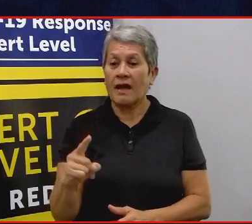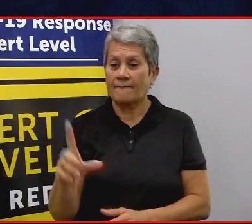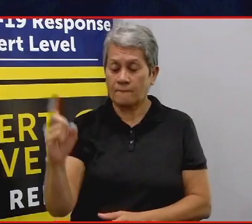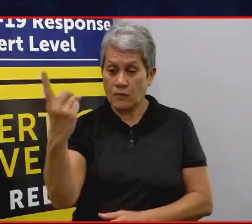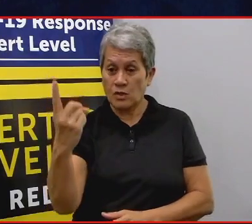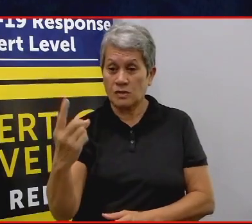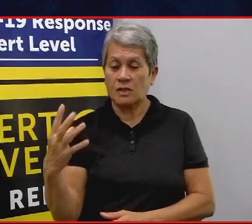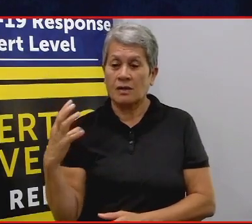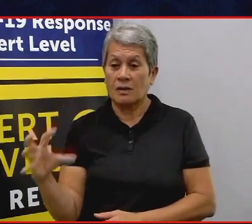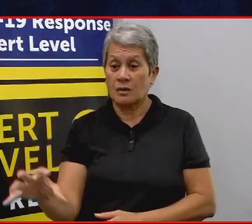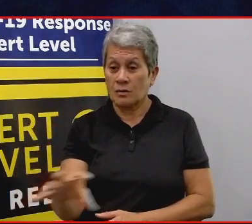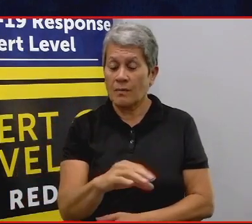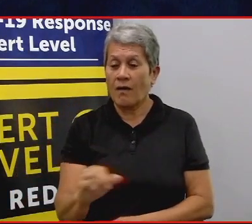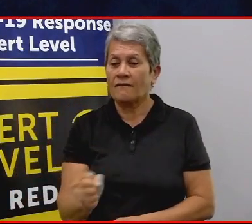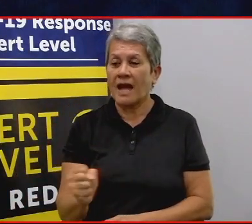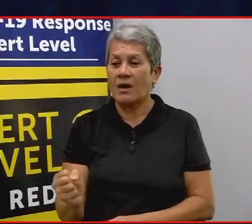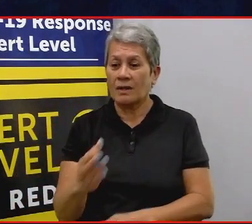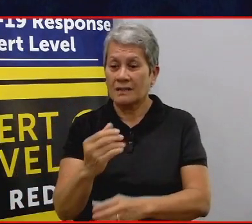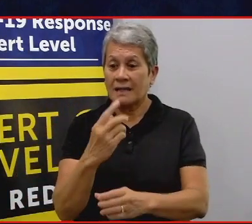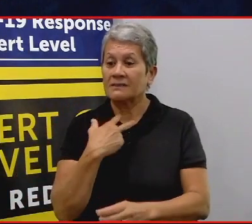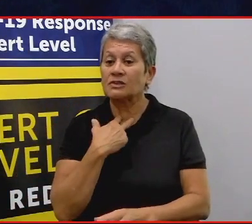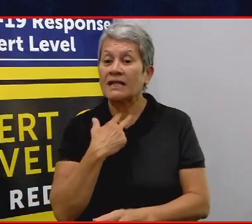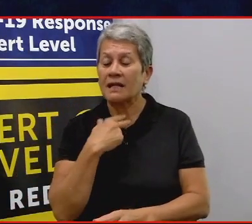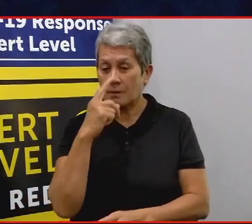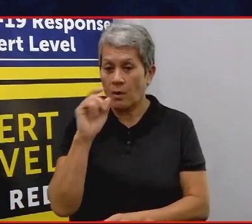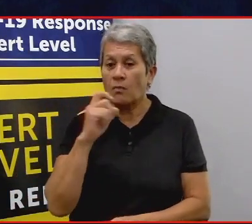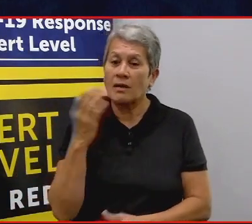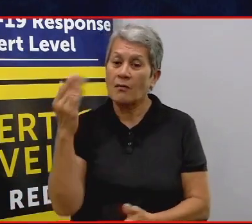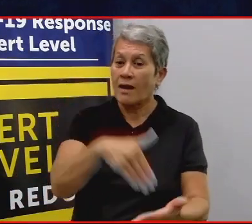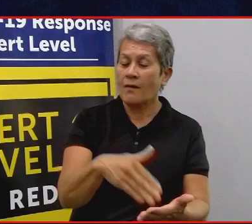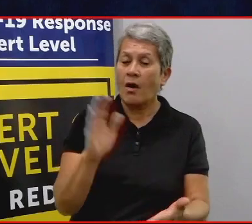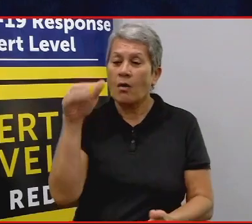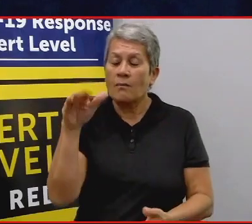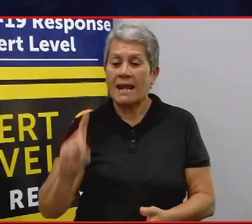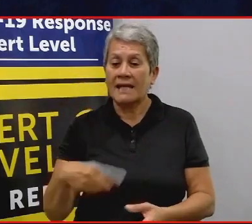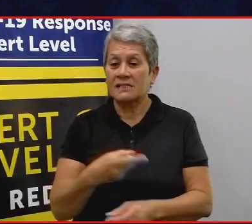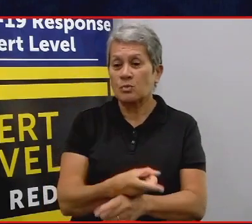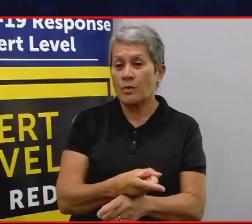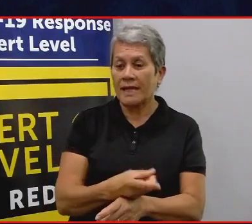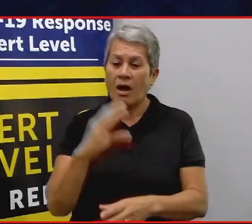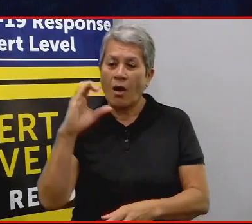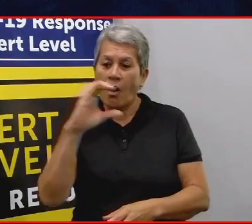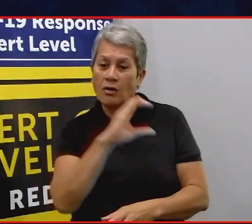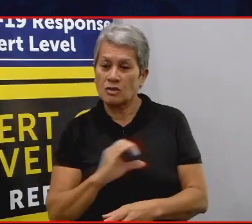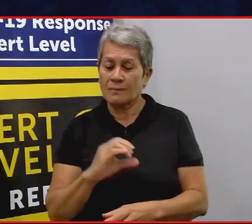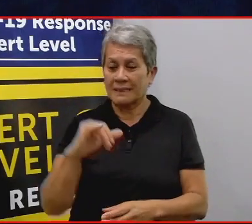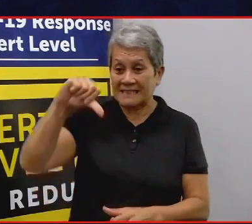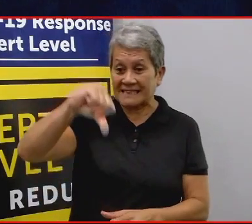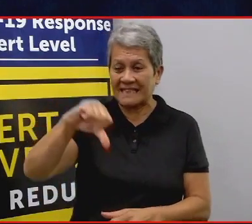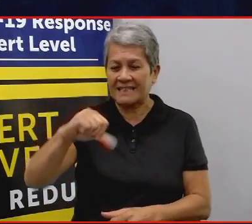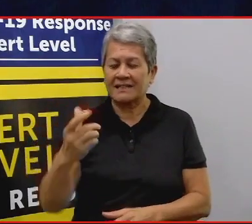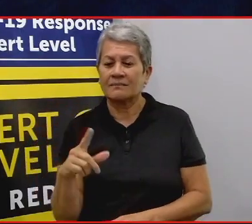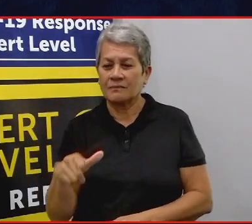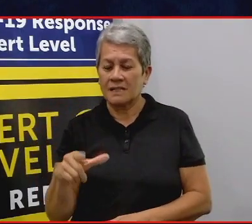our stranded people will arrive home on Wednesday next week, October the 6th. These people are our loved